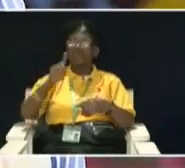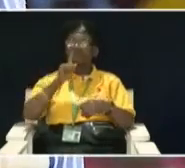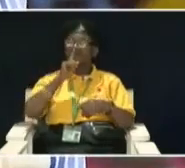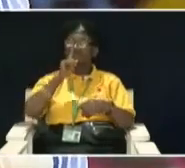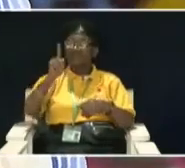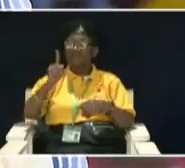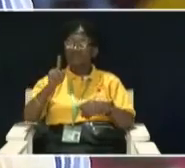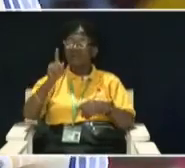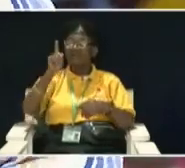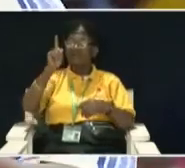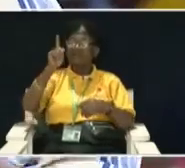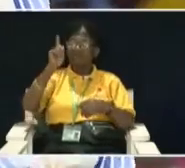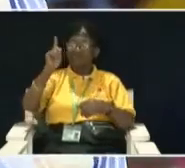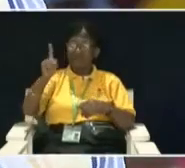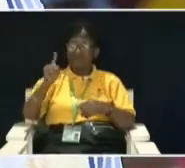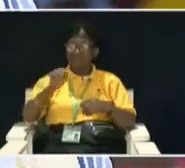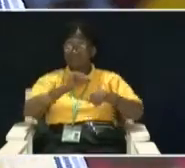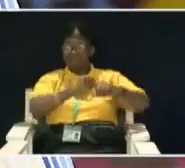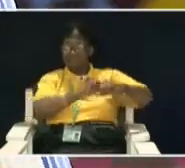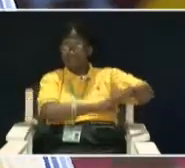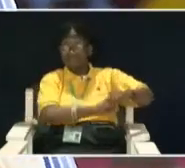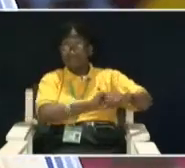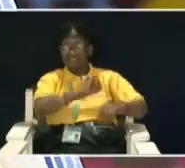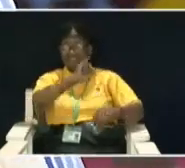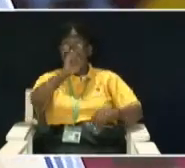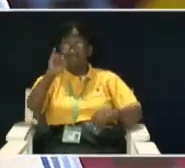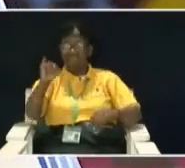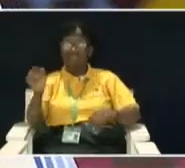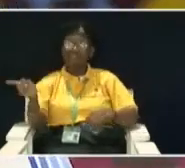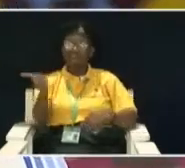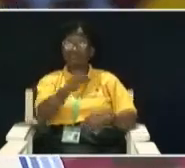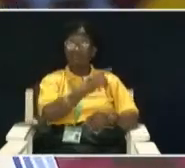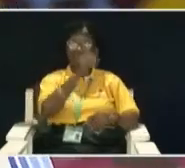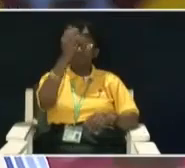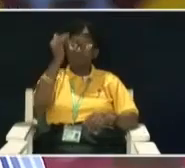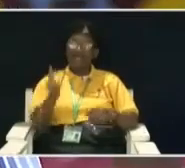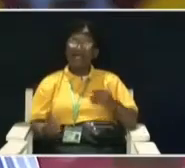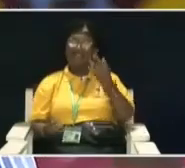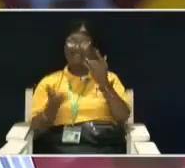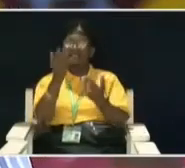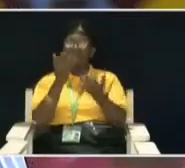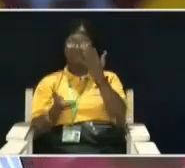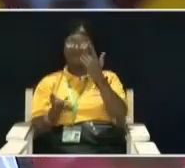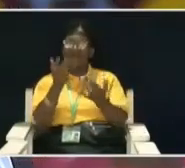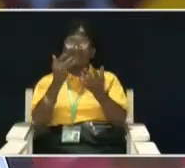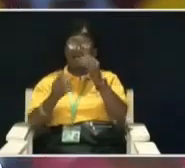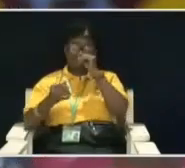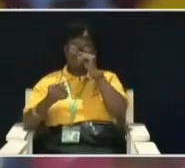shielding you by fire.